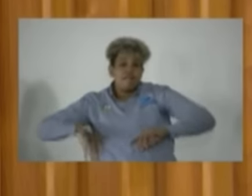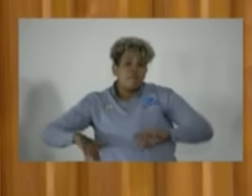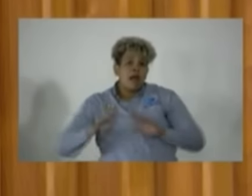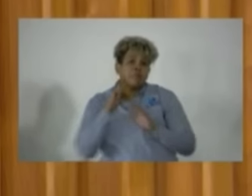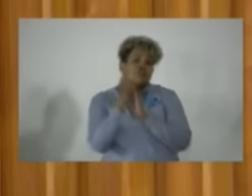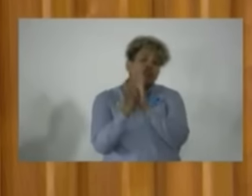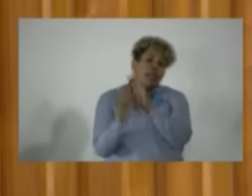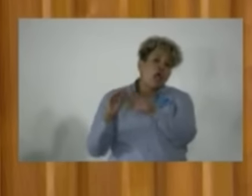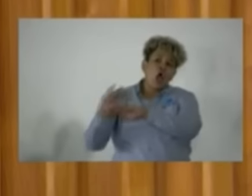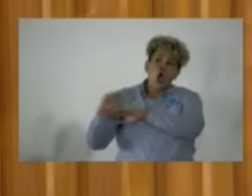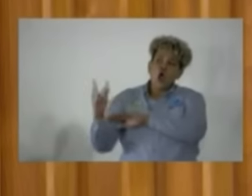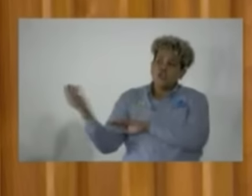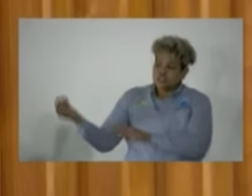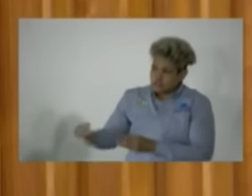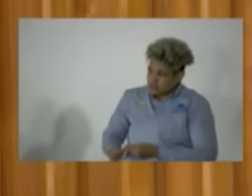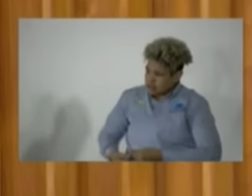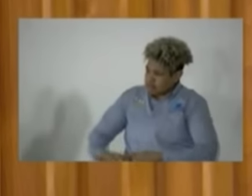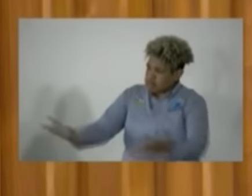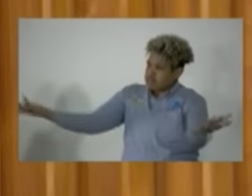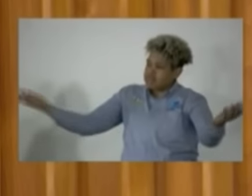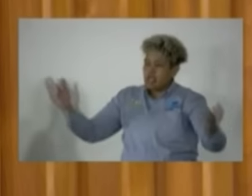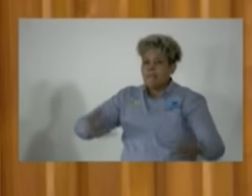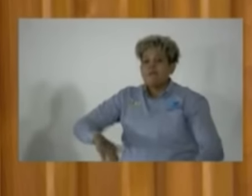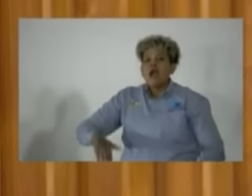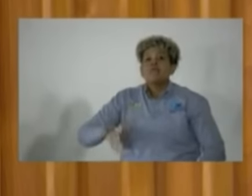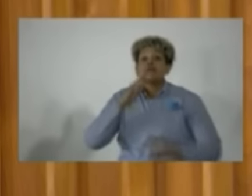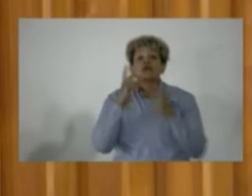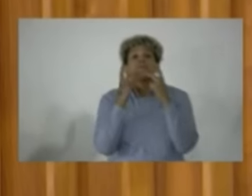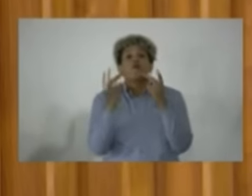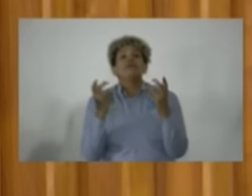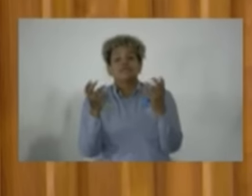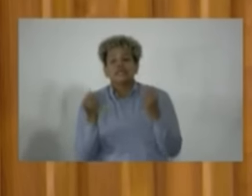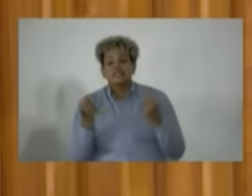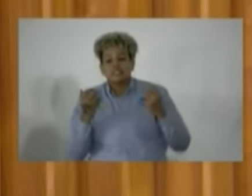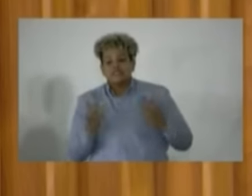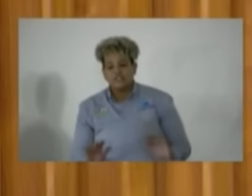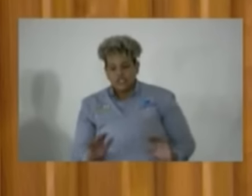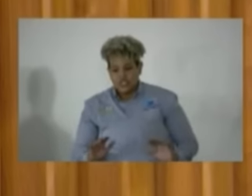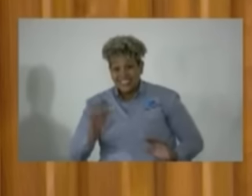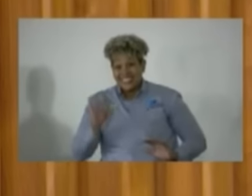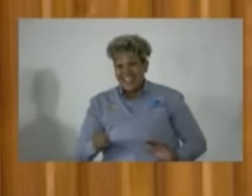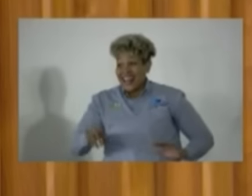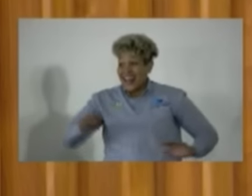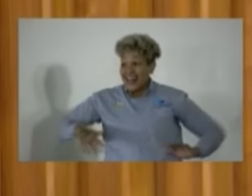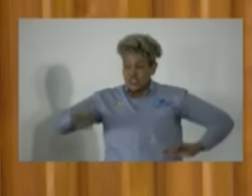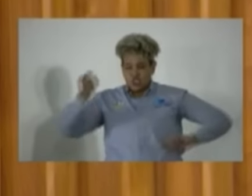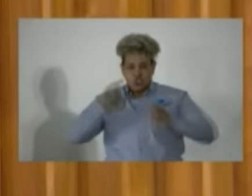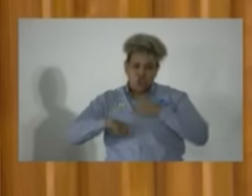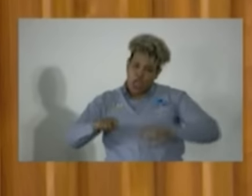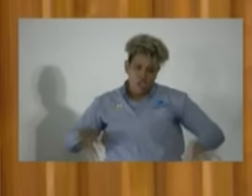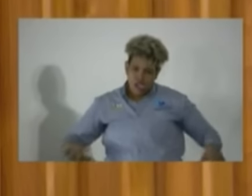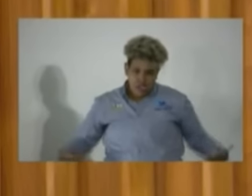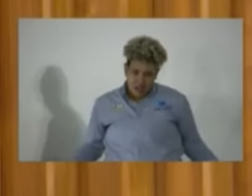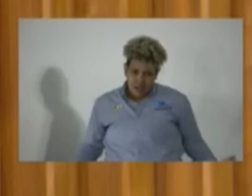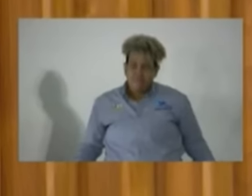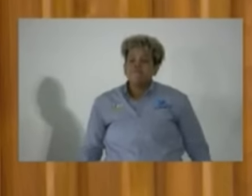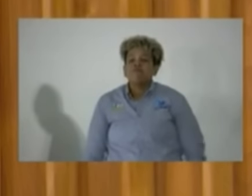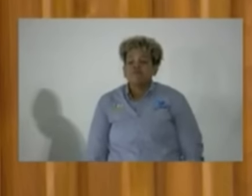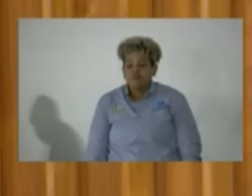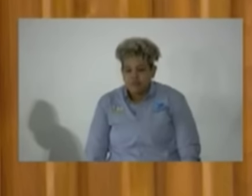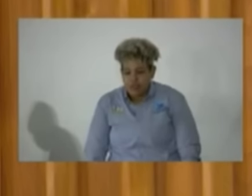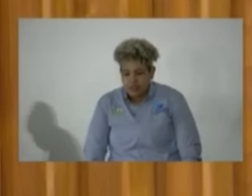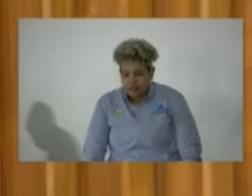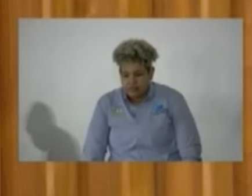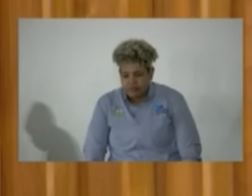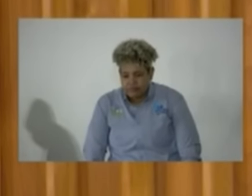Parliamentary Legal Council was circulated to the Parliament and the public. That has not changed. She again